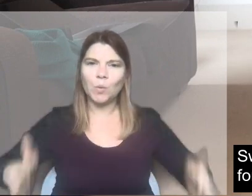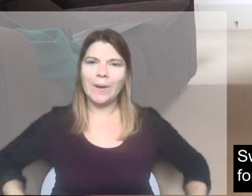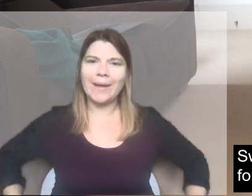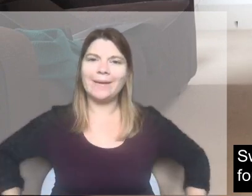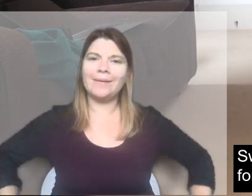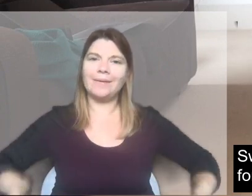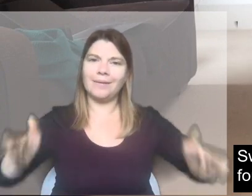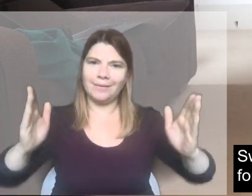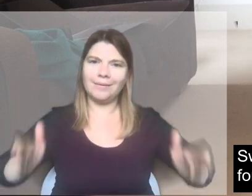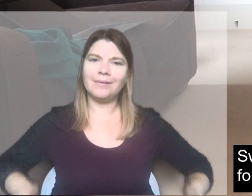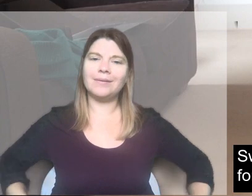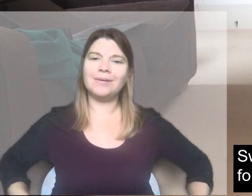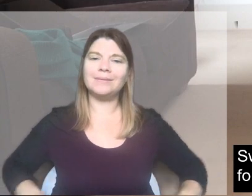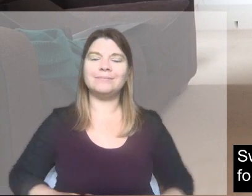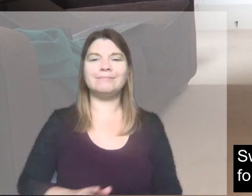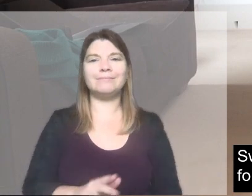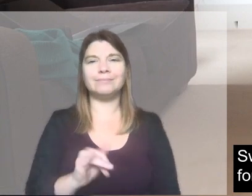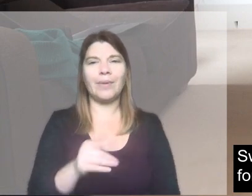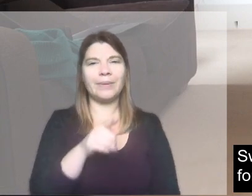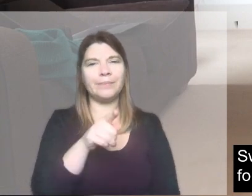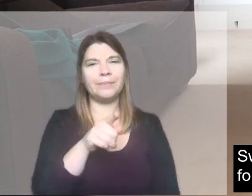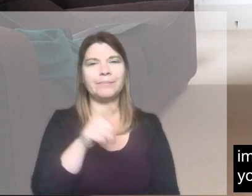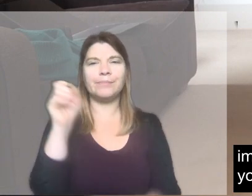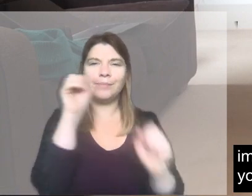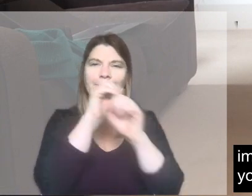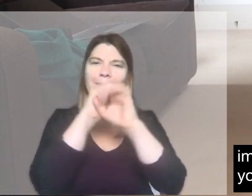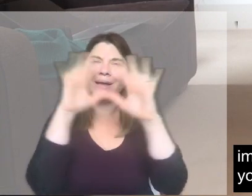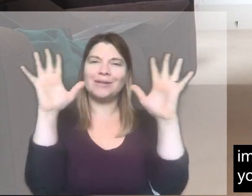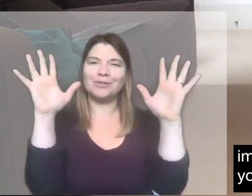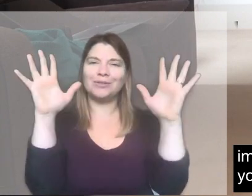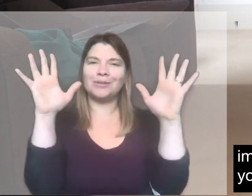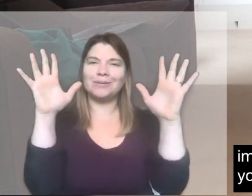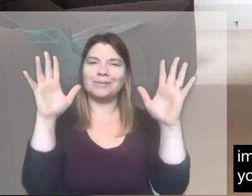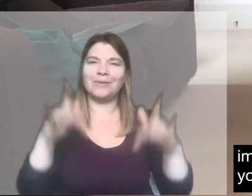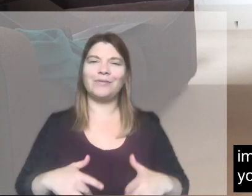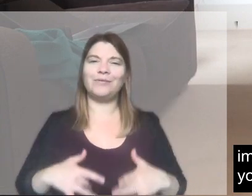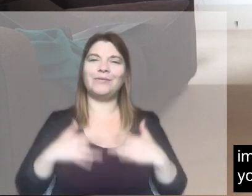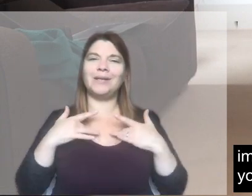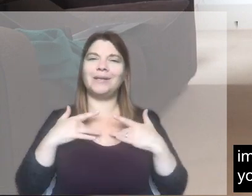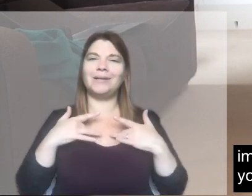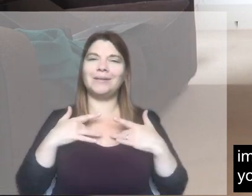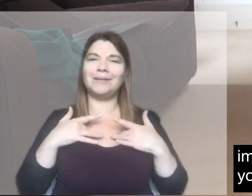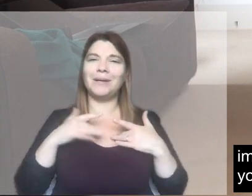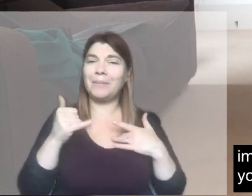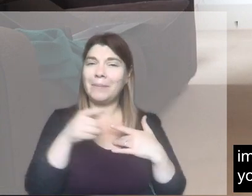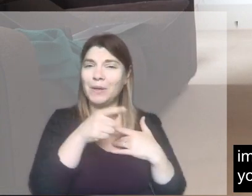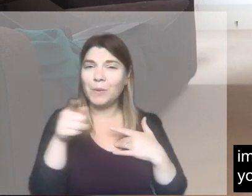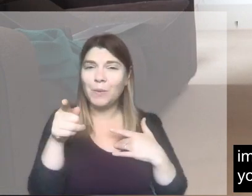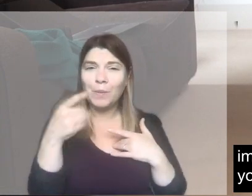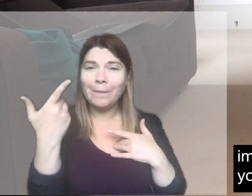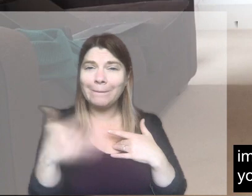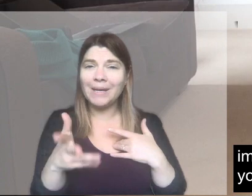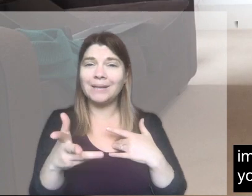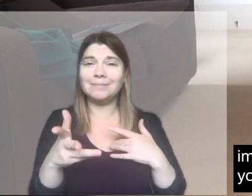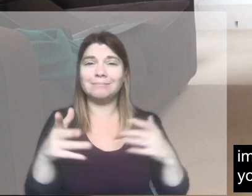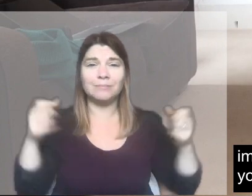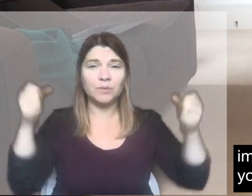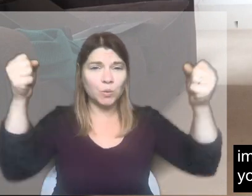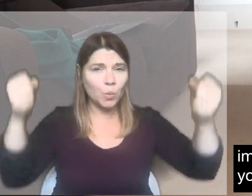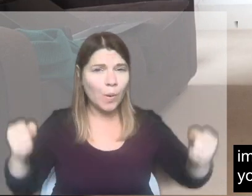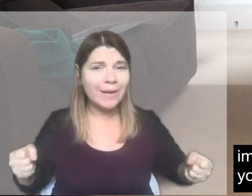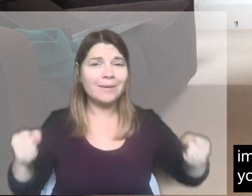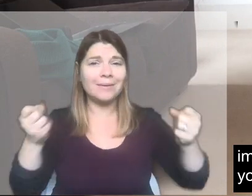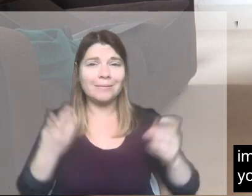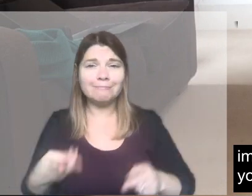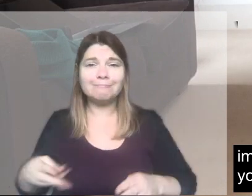for this session today. So if you just imagine a swinging sensation, perhaps if you've ever